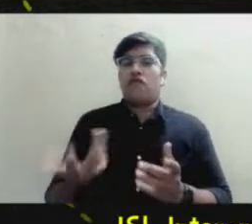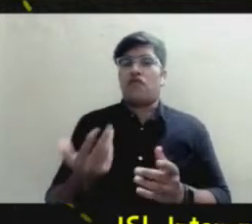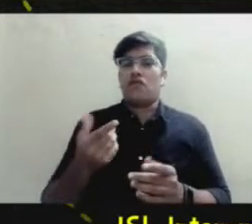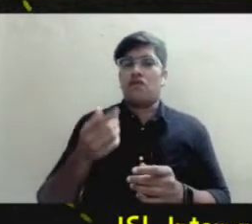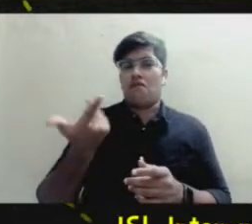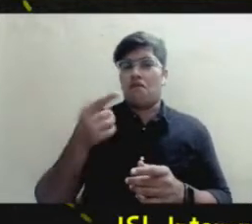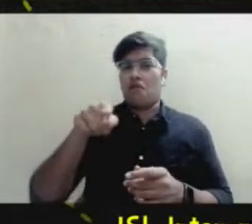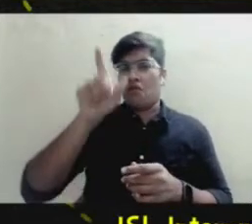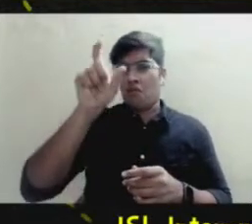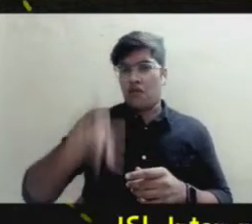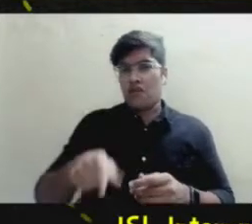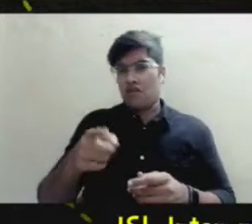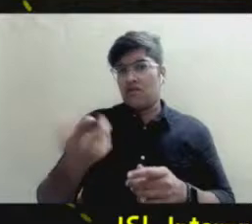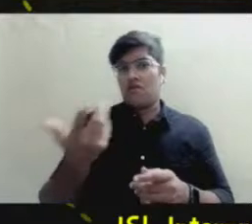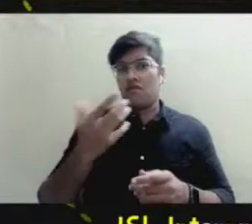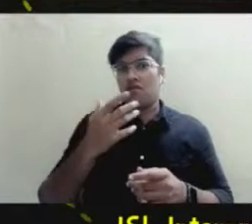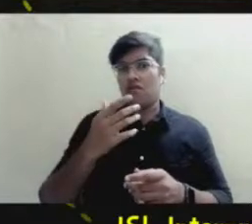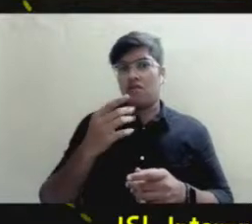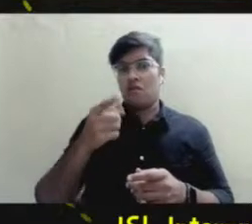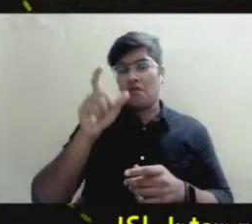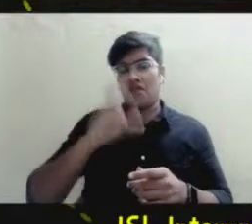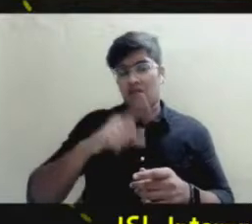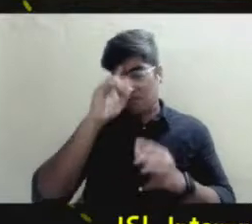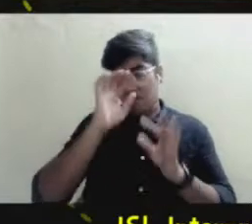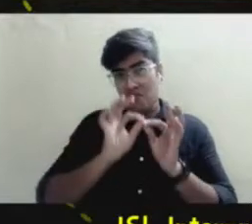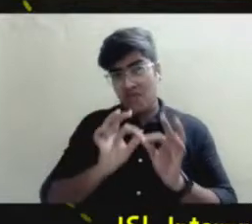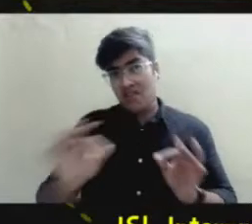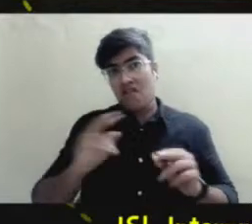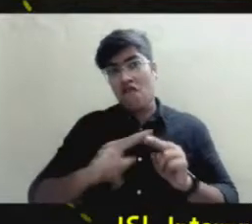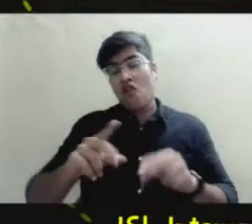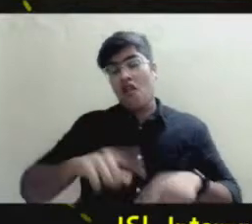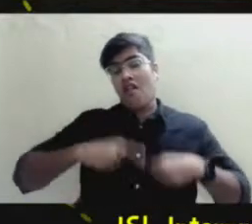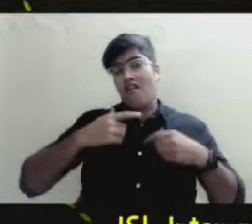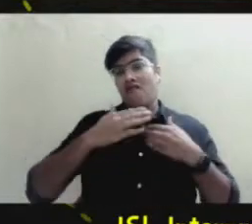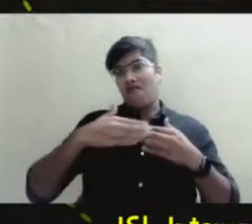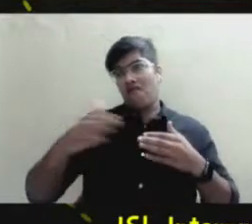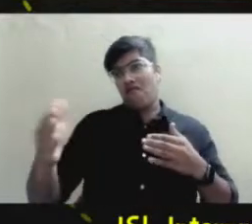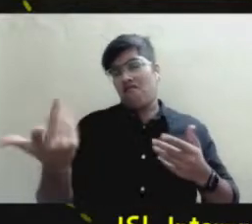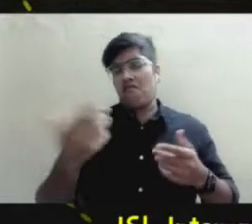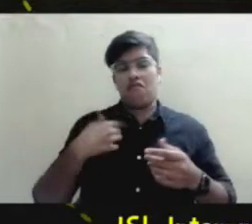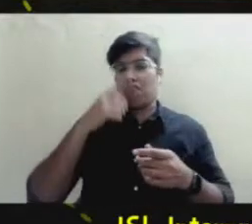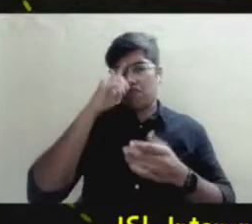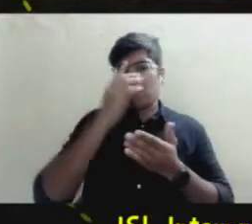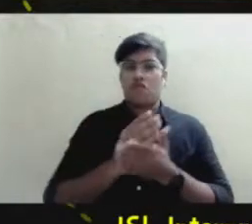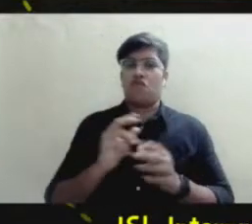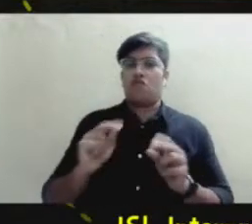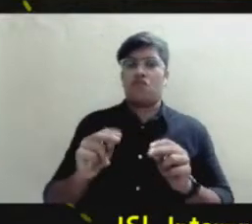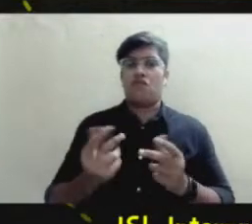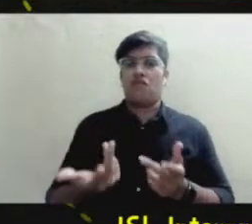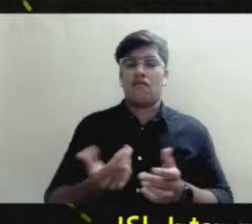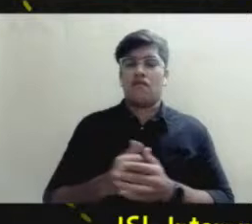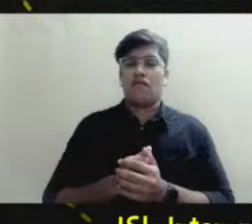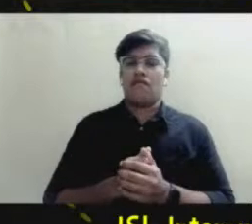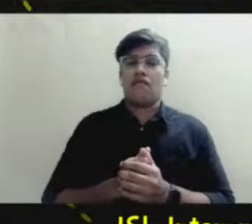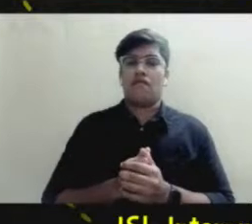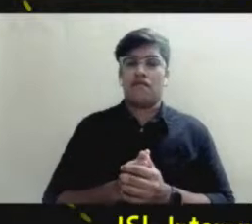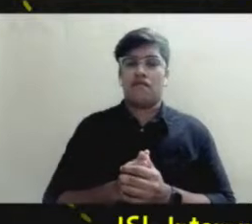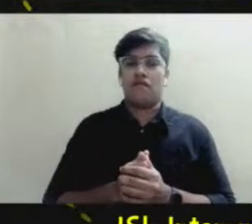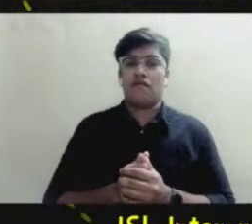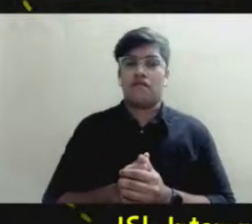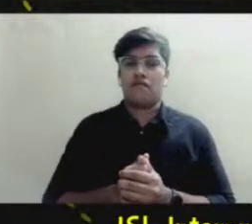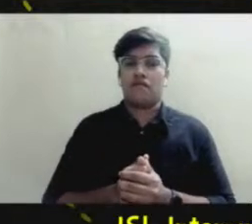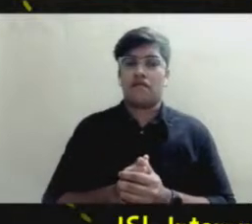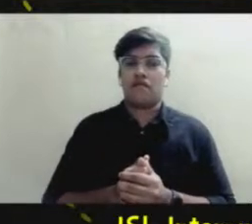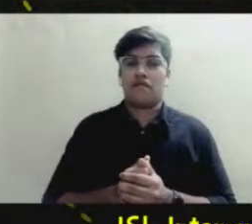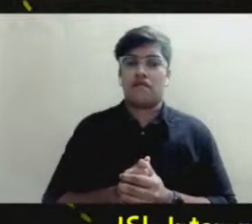she could have been so peaceful through her life. I mean, for one, just imagine the fiery quality